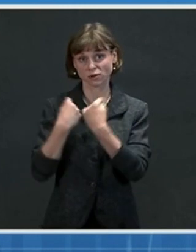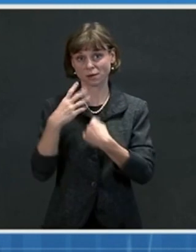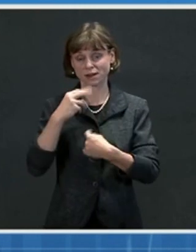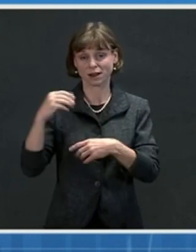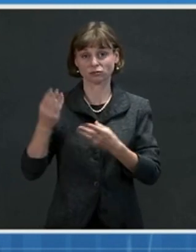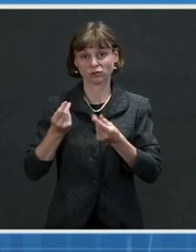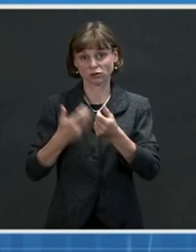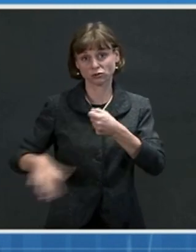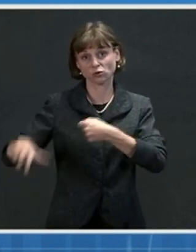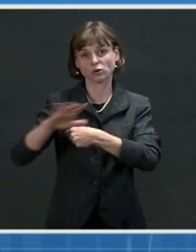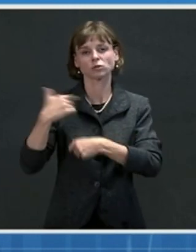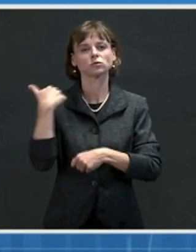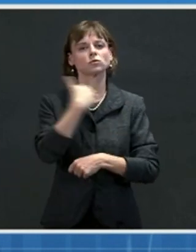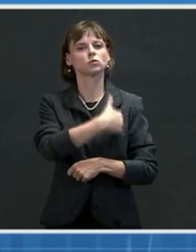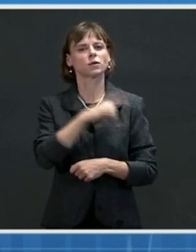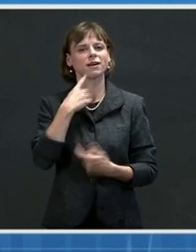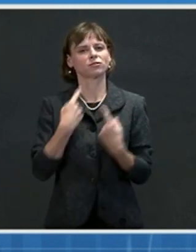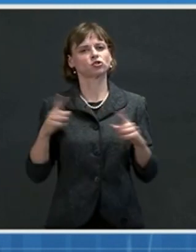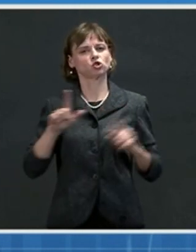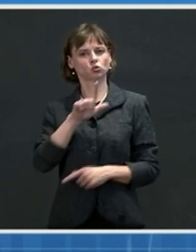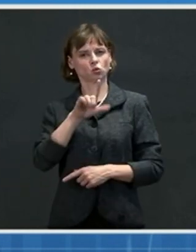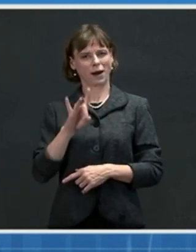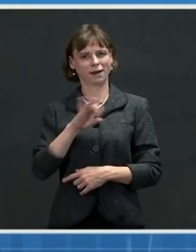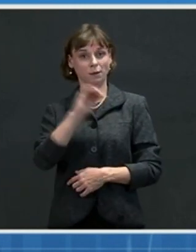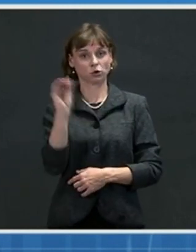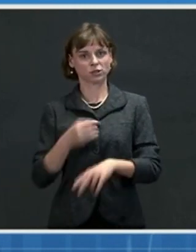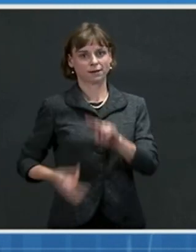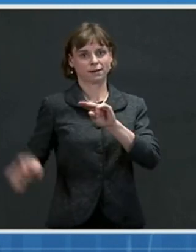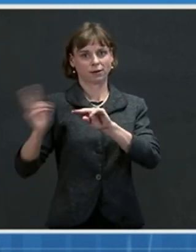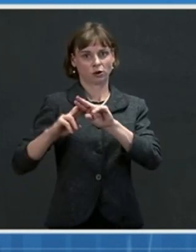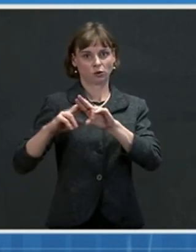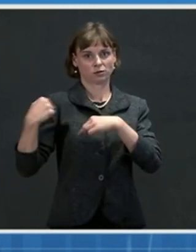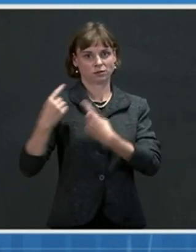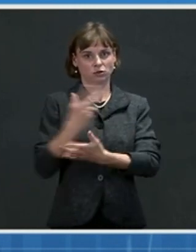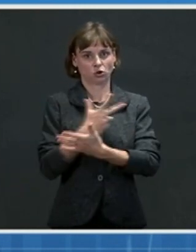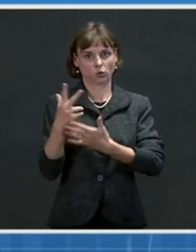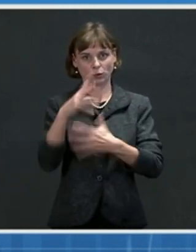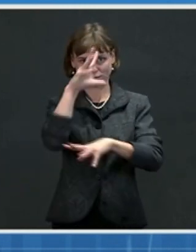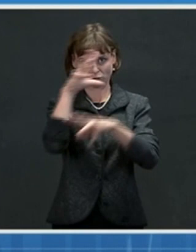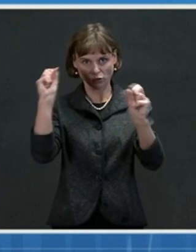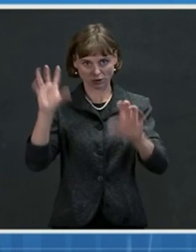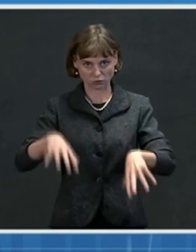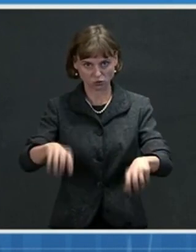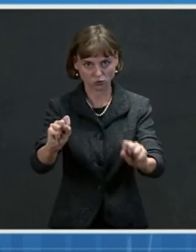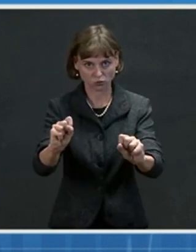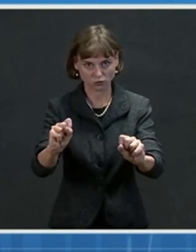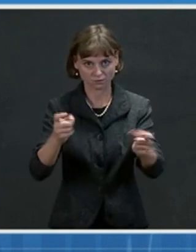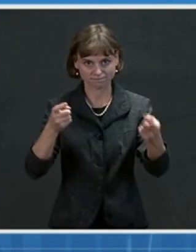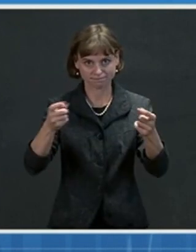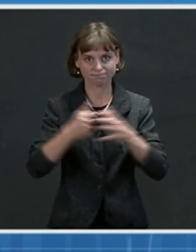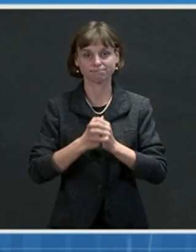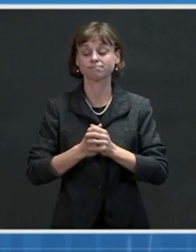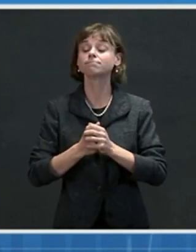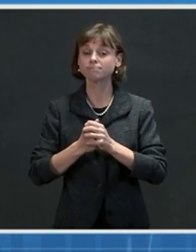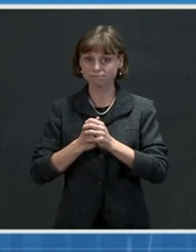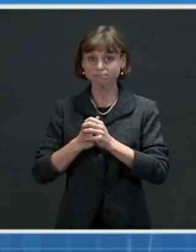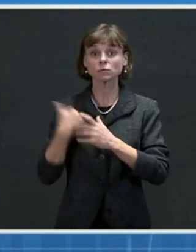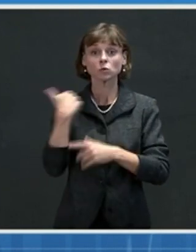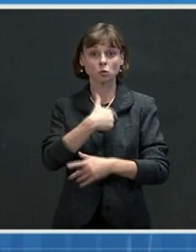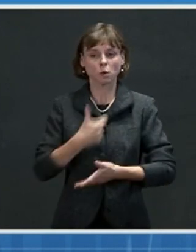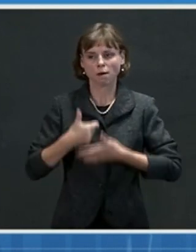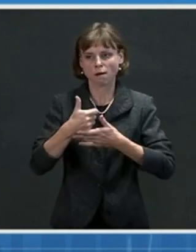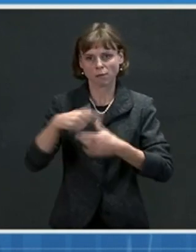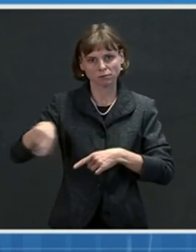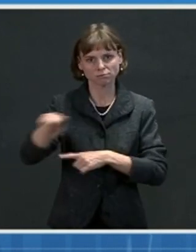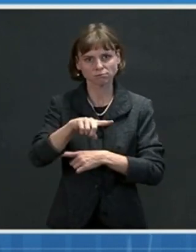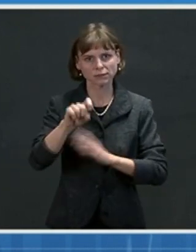28% increase in the first 3 weeks of the administration. We're helping states administer this supply more efficiently